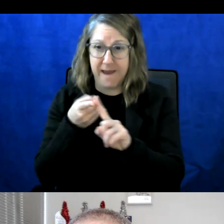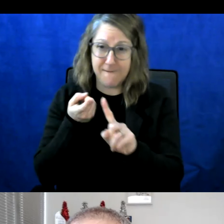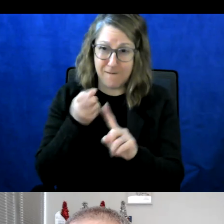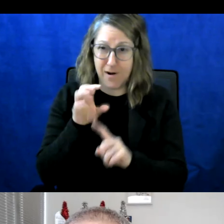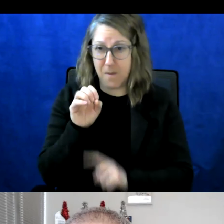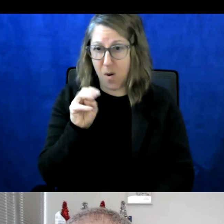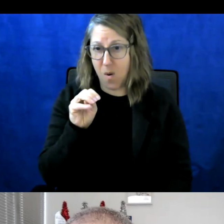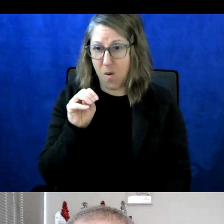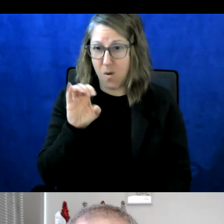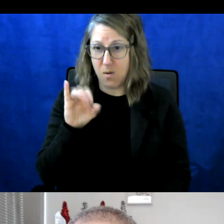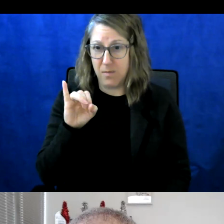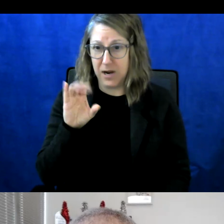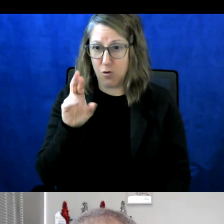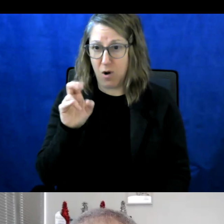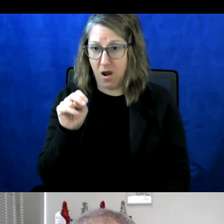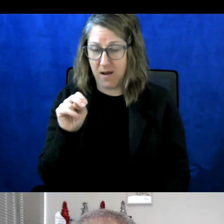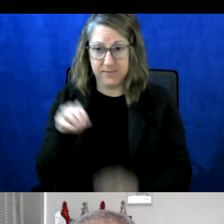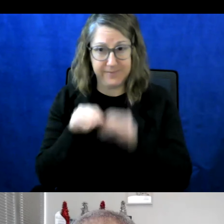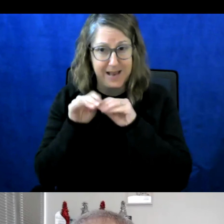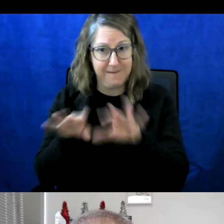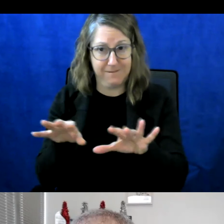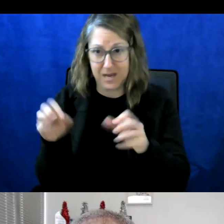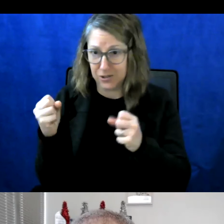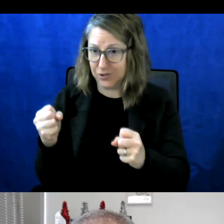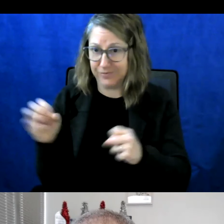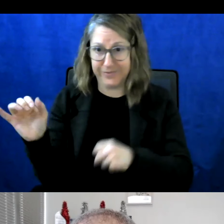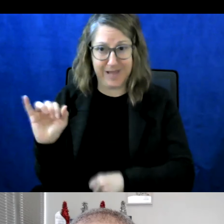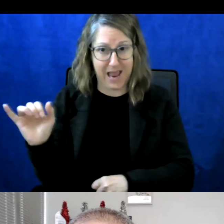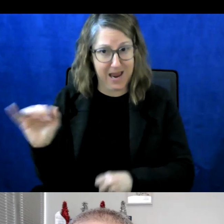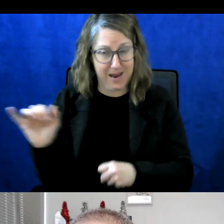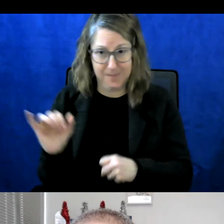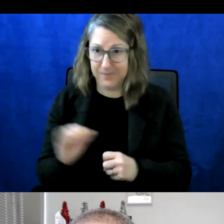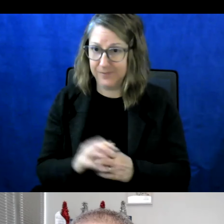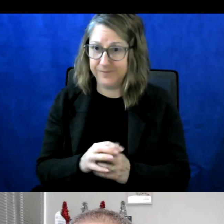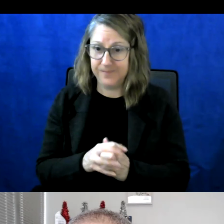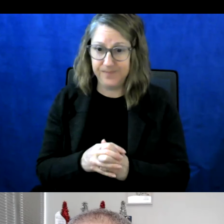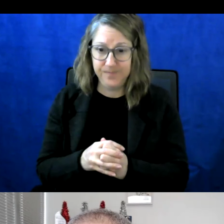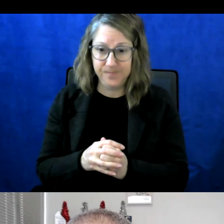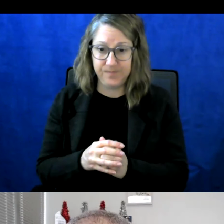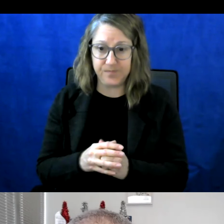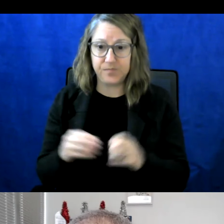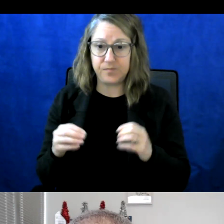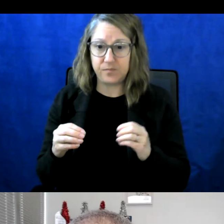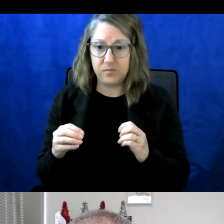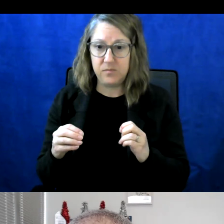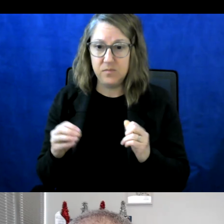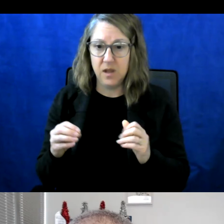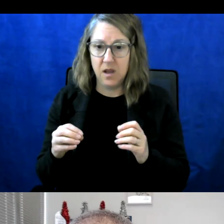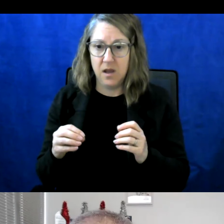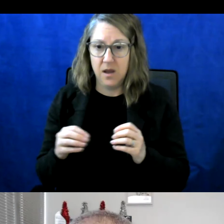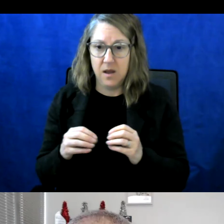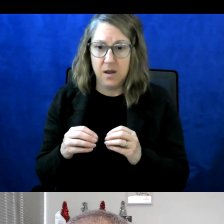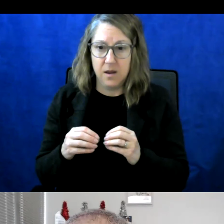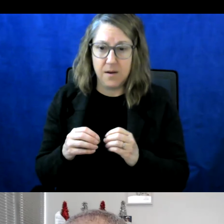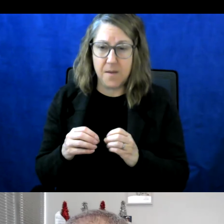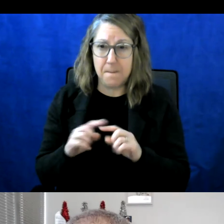It is just as infectious, super infectious, with more immune evasion. But